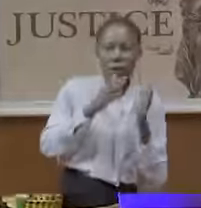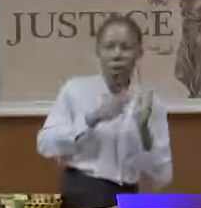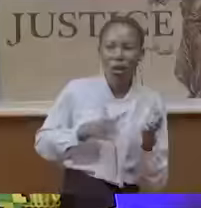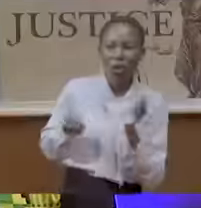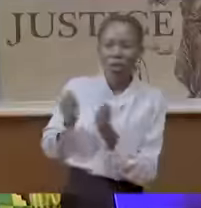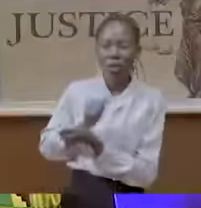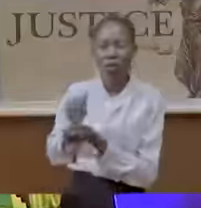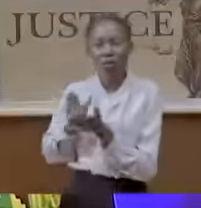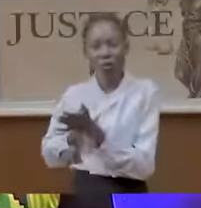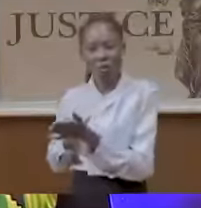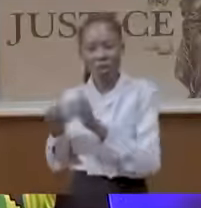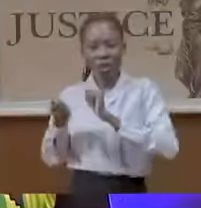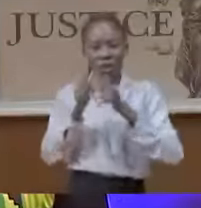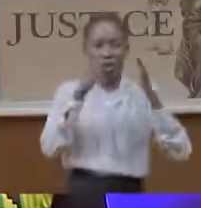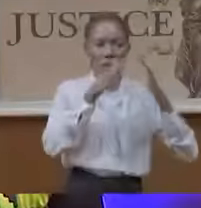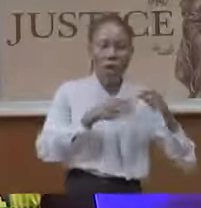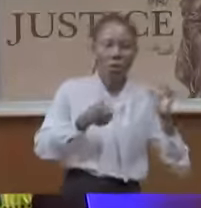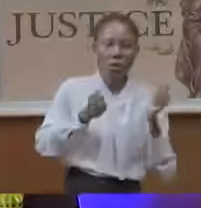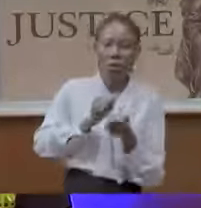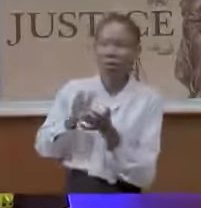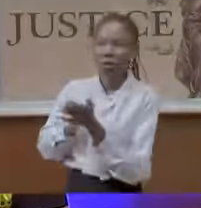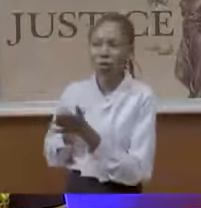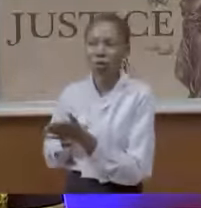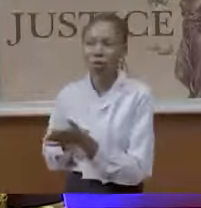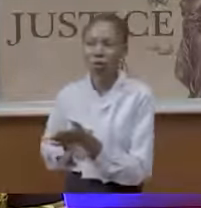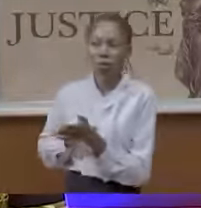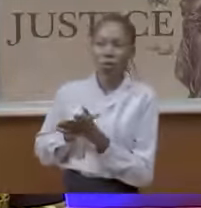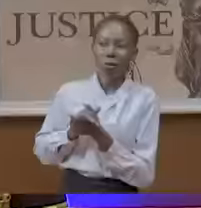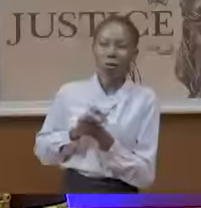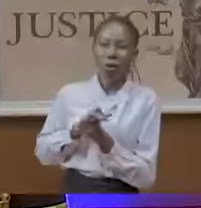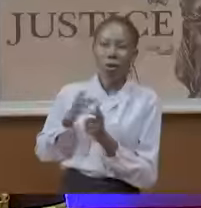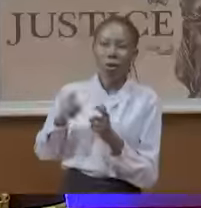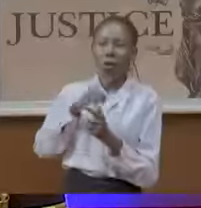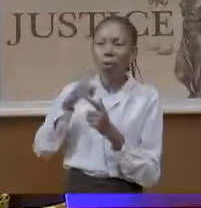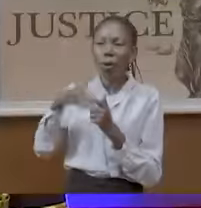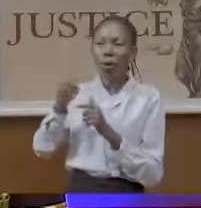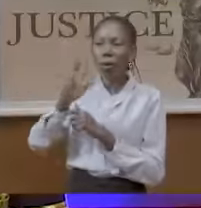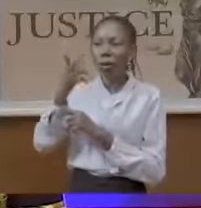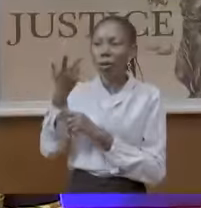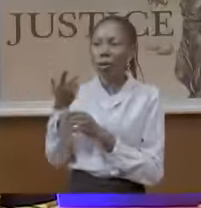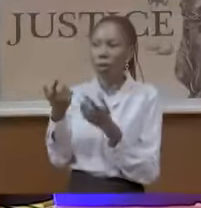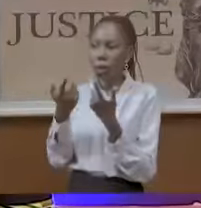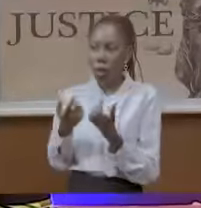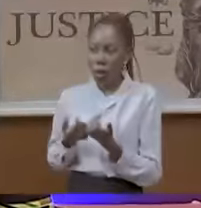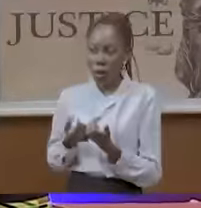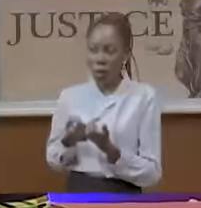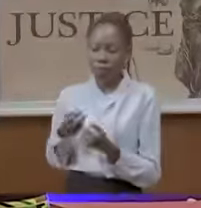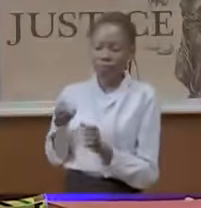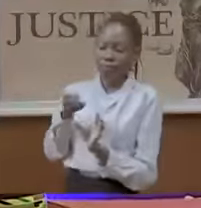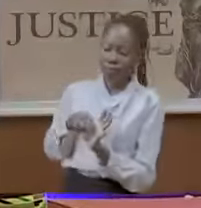we are always out of school, different schools. I can begin to name the school. So when the third one came, that one too